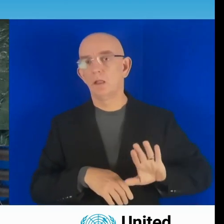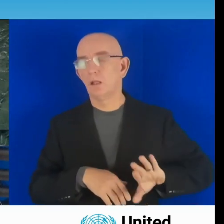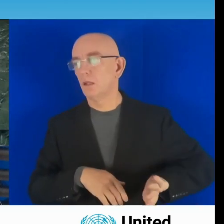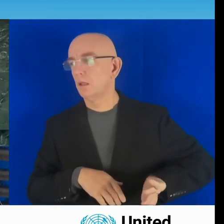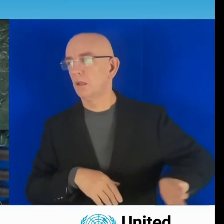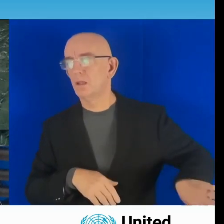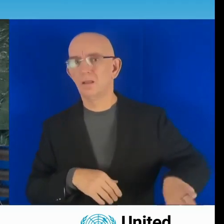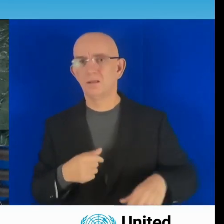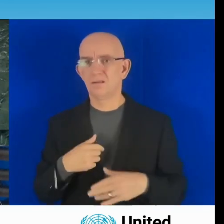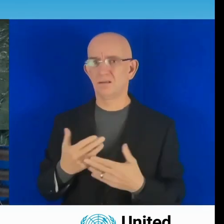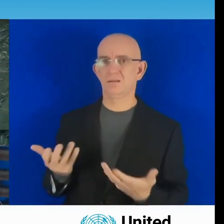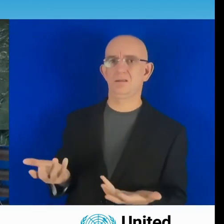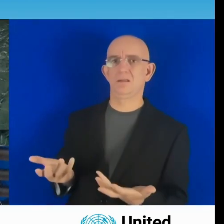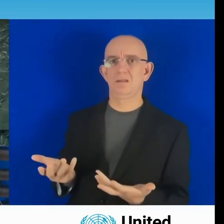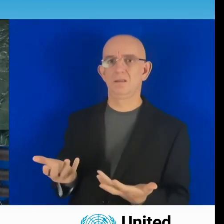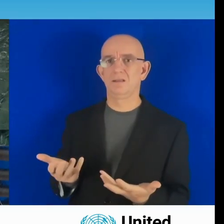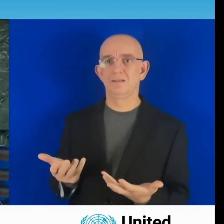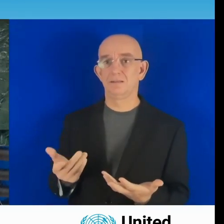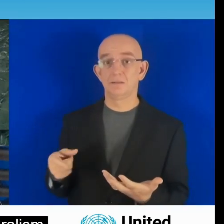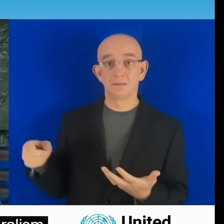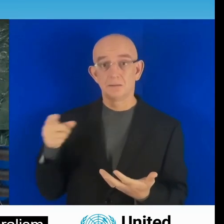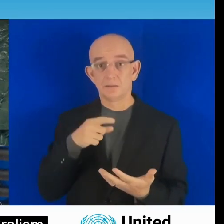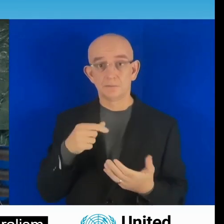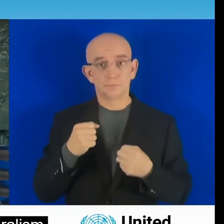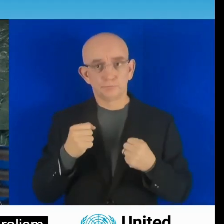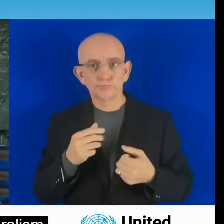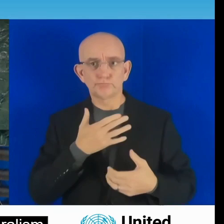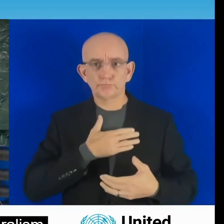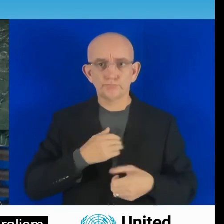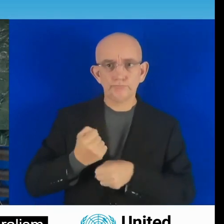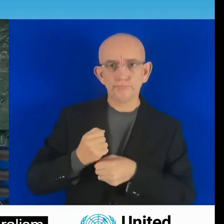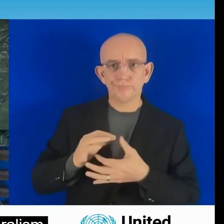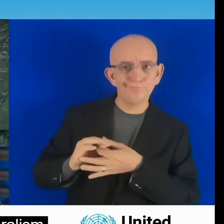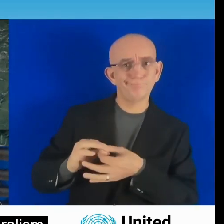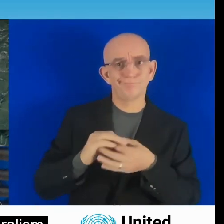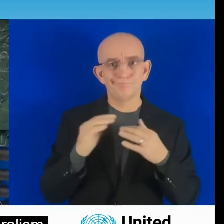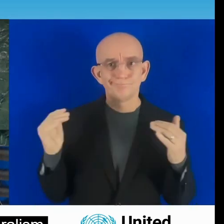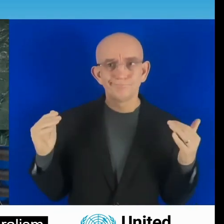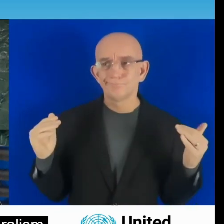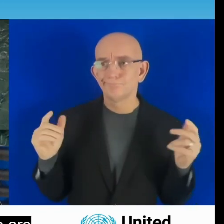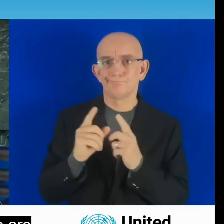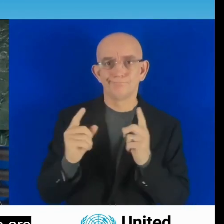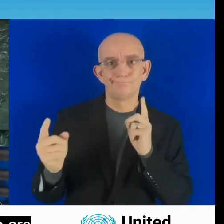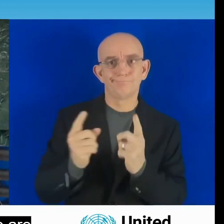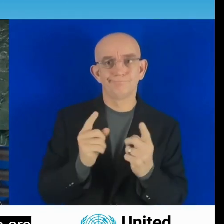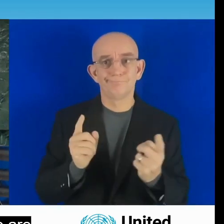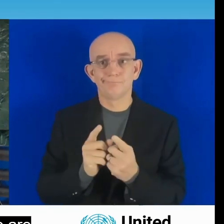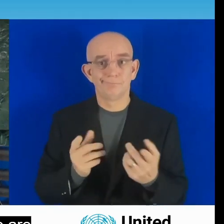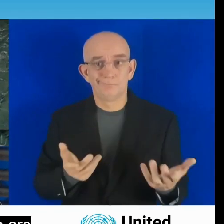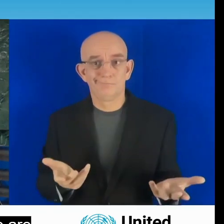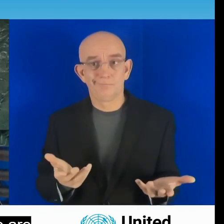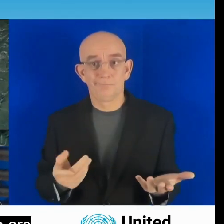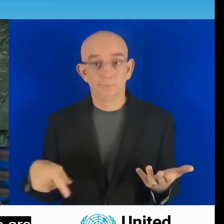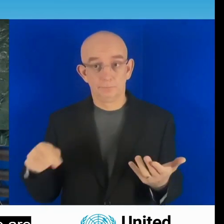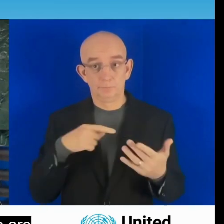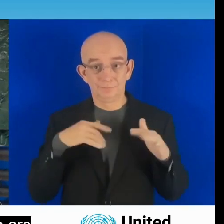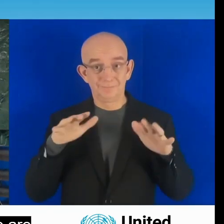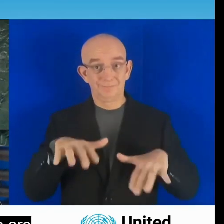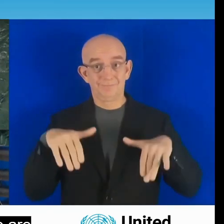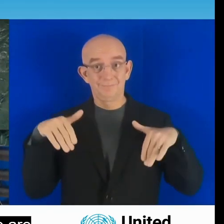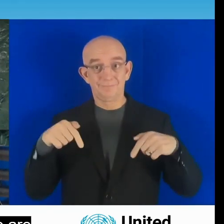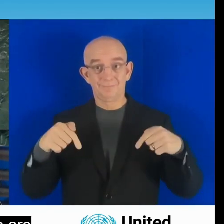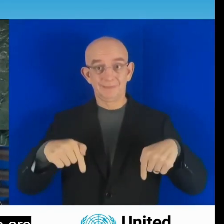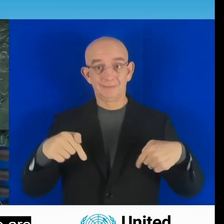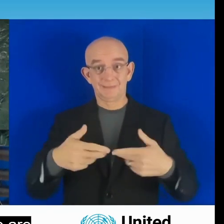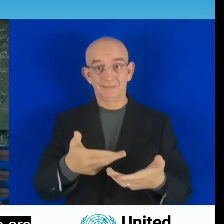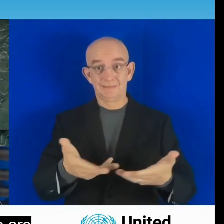Madam President, we are gathered here today to commit to 56 multilateral solutions that address the needs of our people,